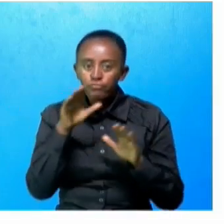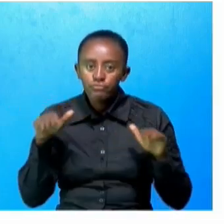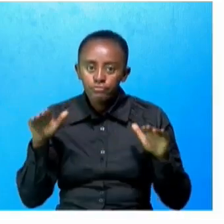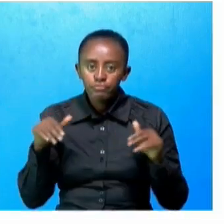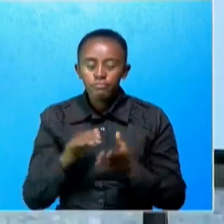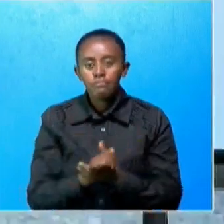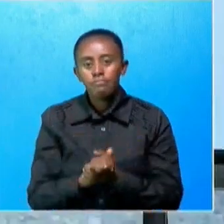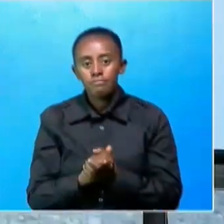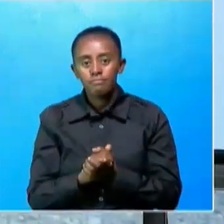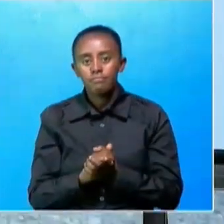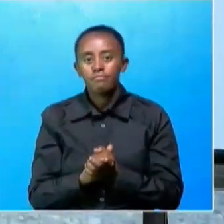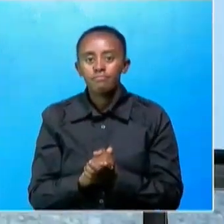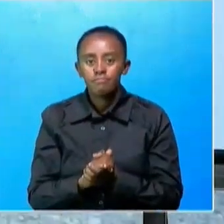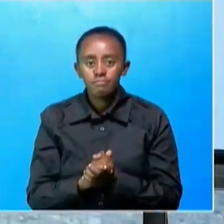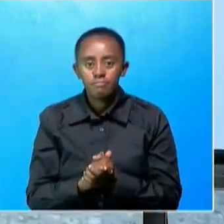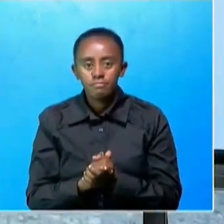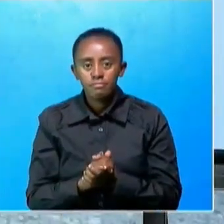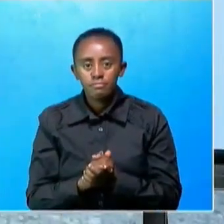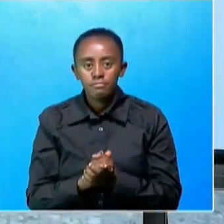Welcome.